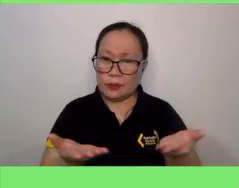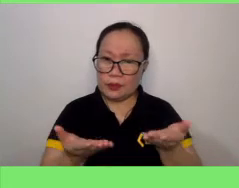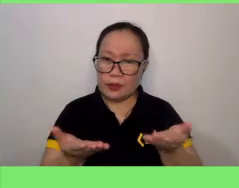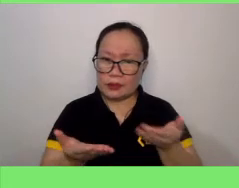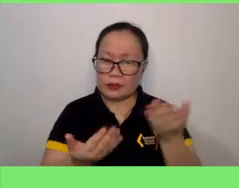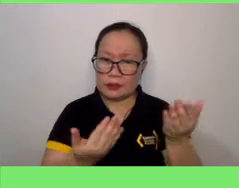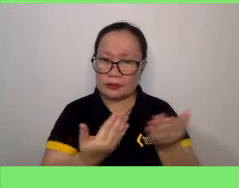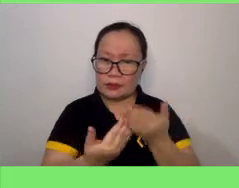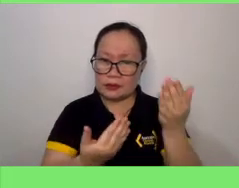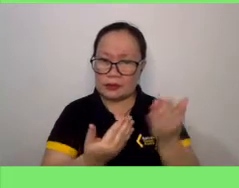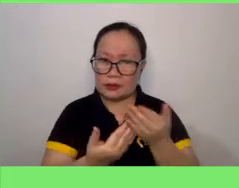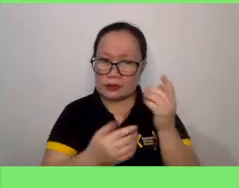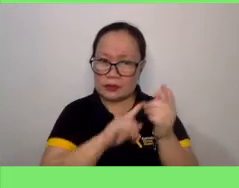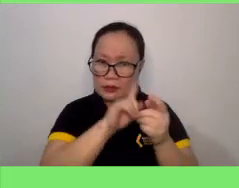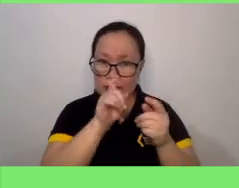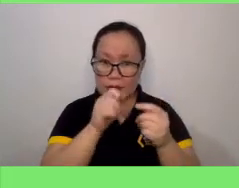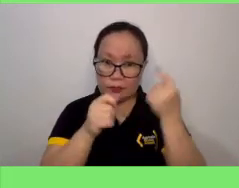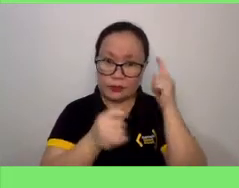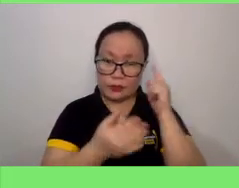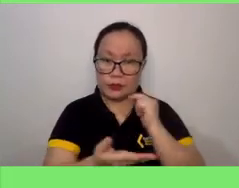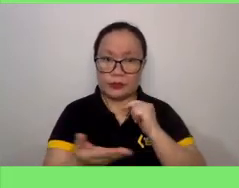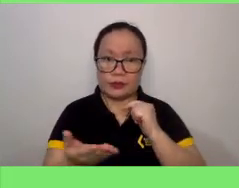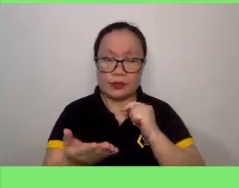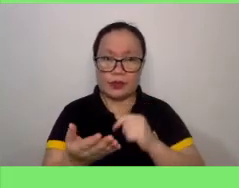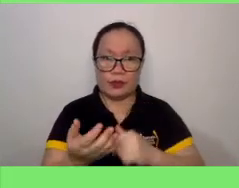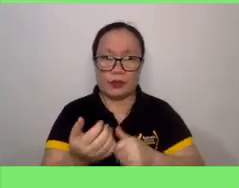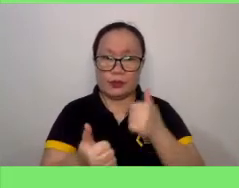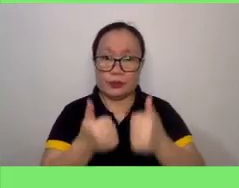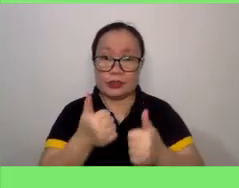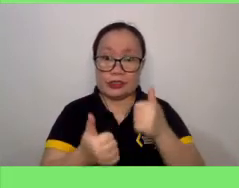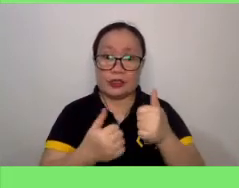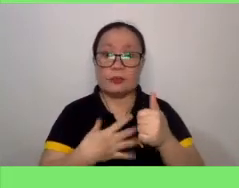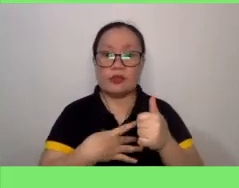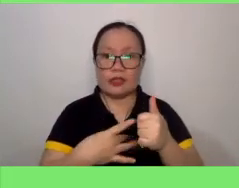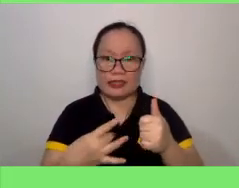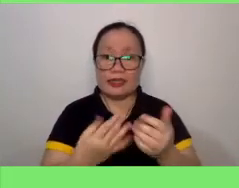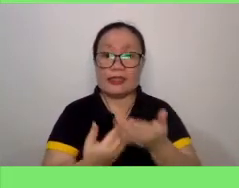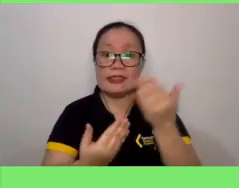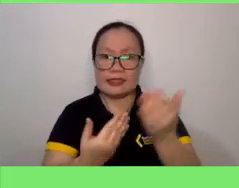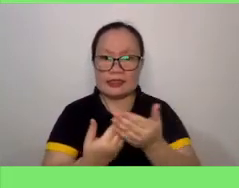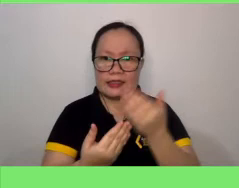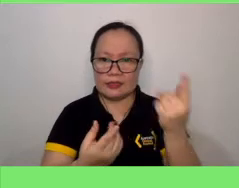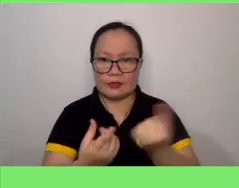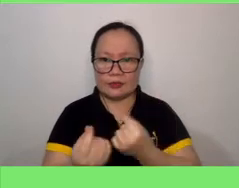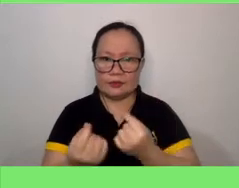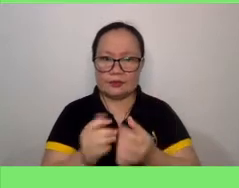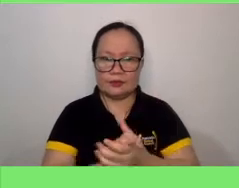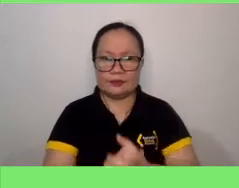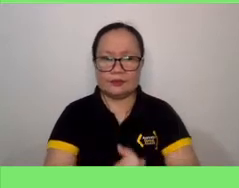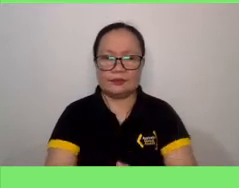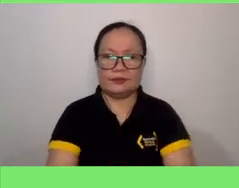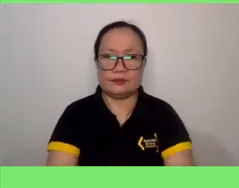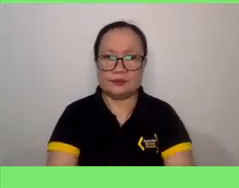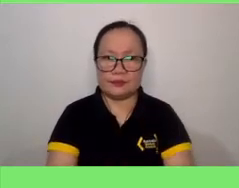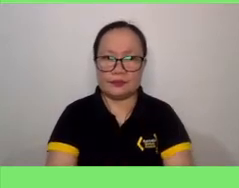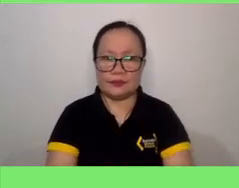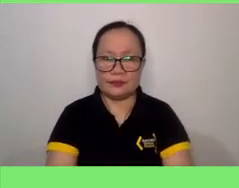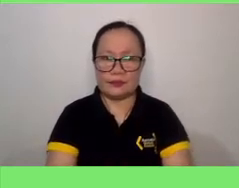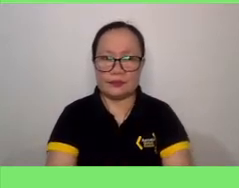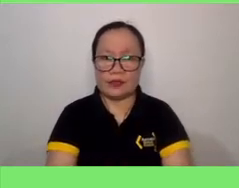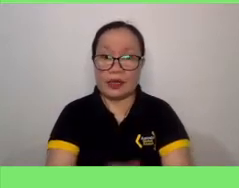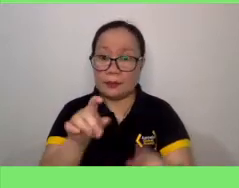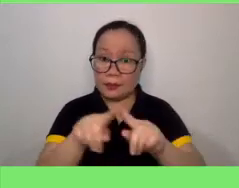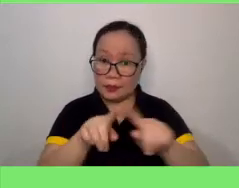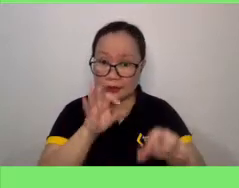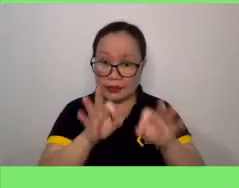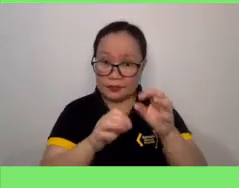ka mas nadadalian. So, you can make use of any method unless ito ang pinapagawa sa inyo ni teacher.